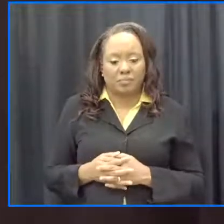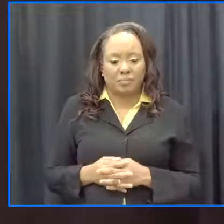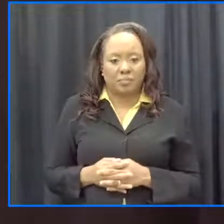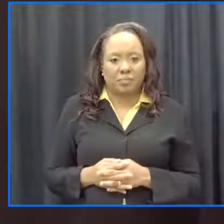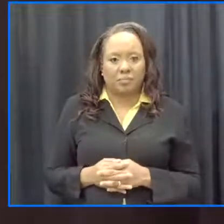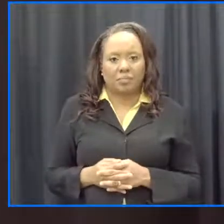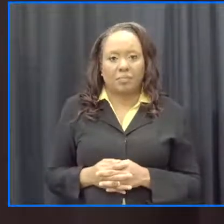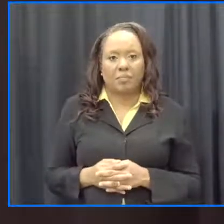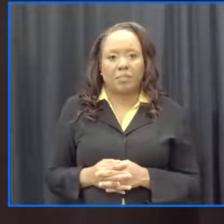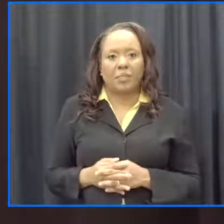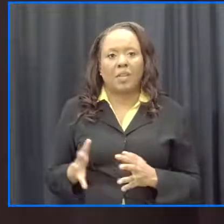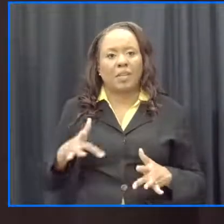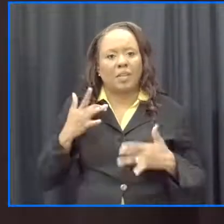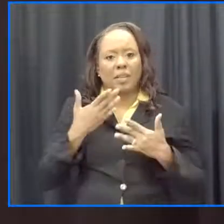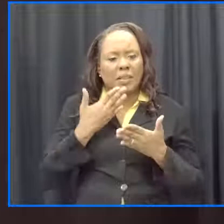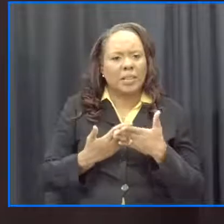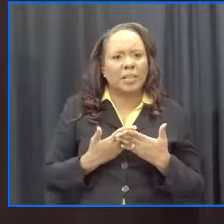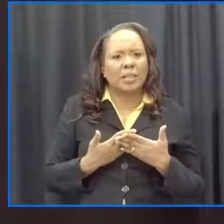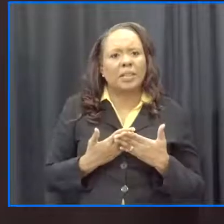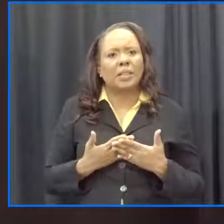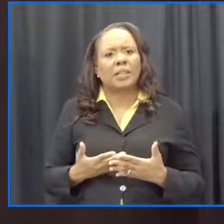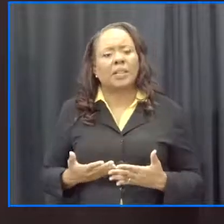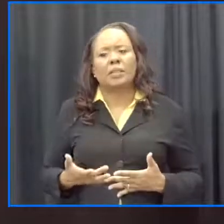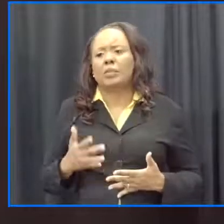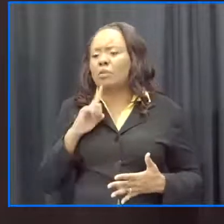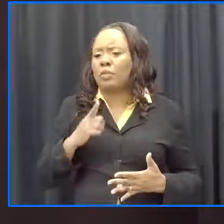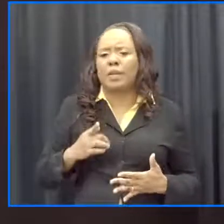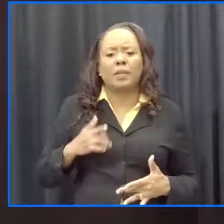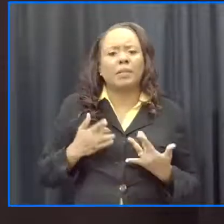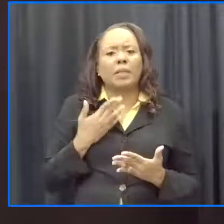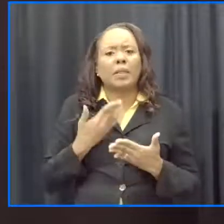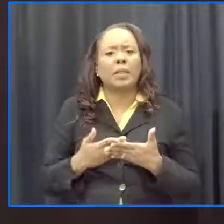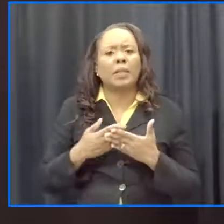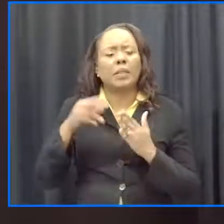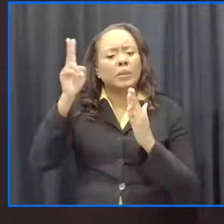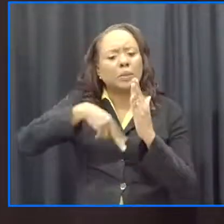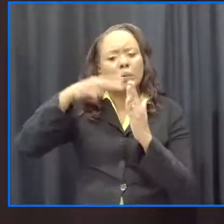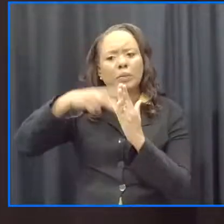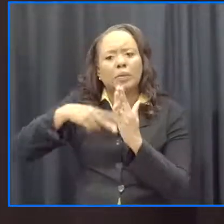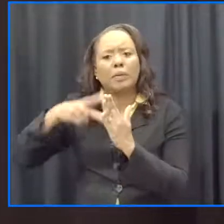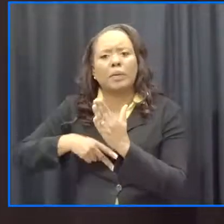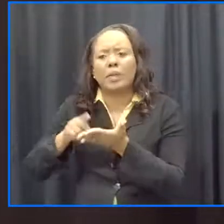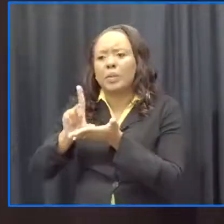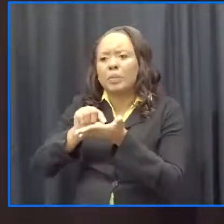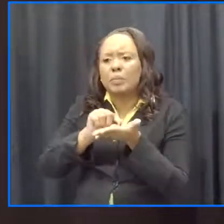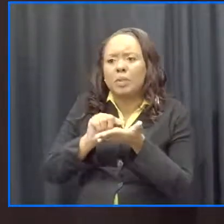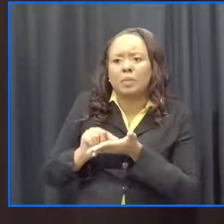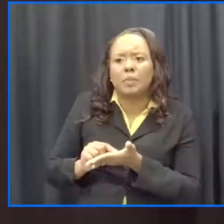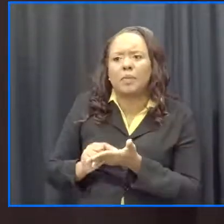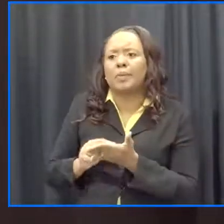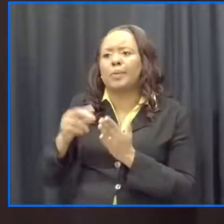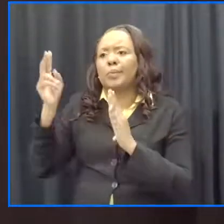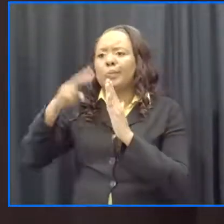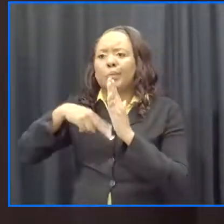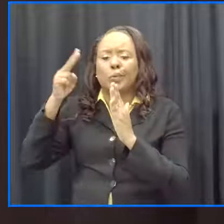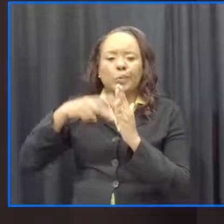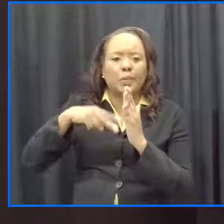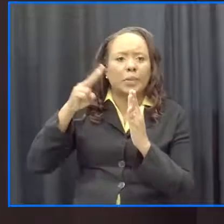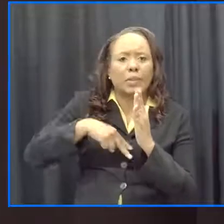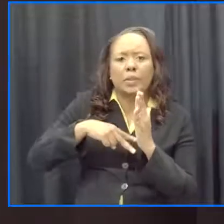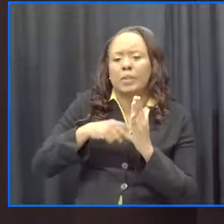heartening and encouraging to read letters and other articles in the press from concerned members of the